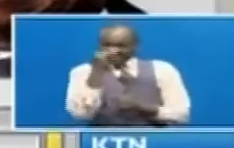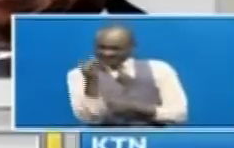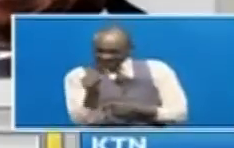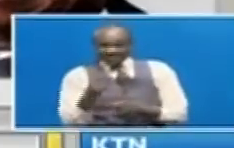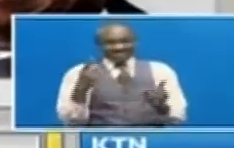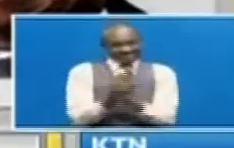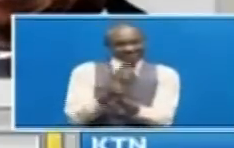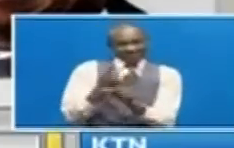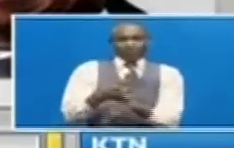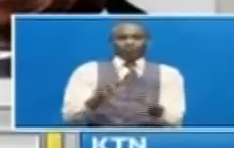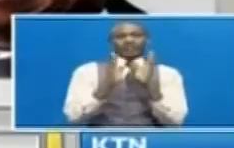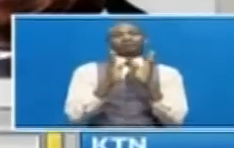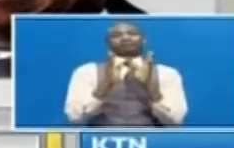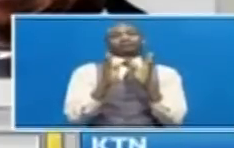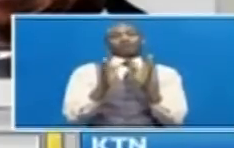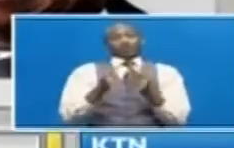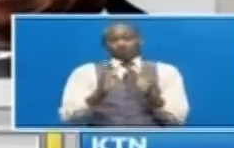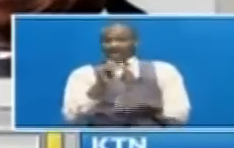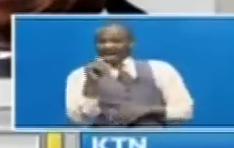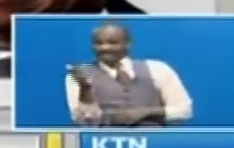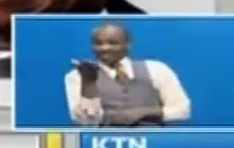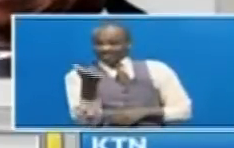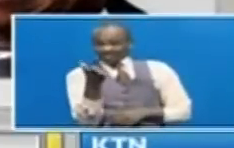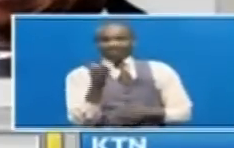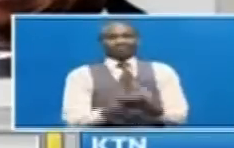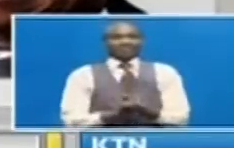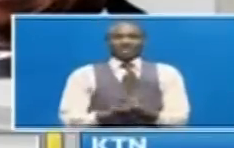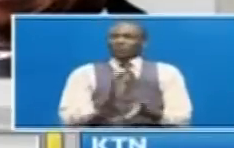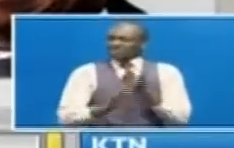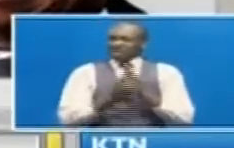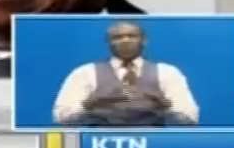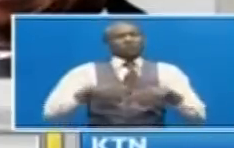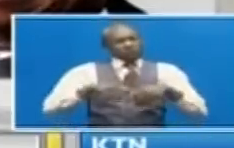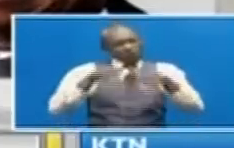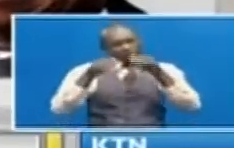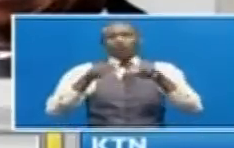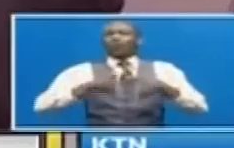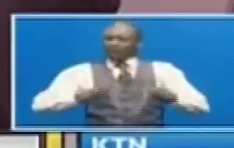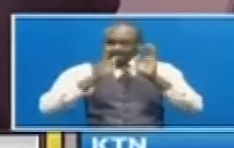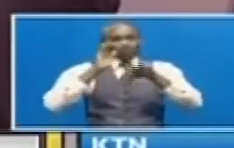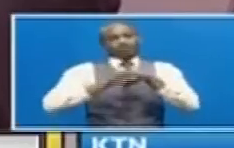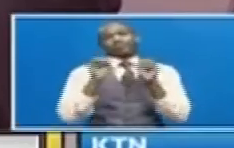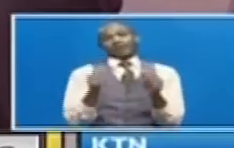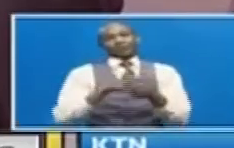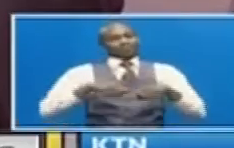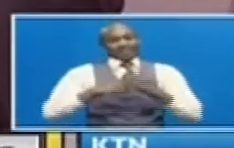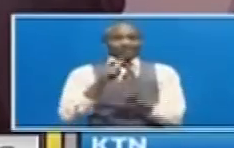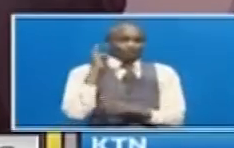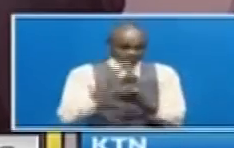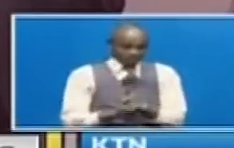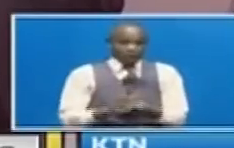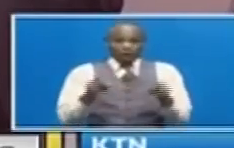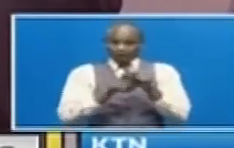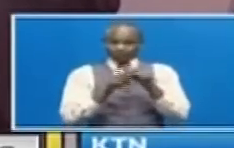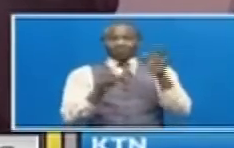the Kamukuiwa, Kaptama, Kapsukoni, Kimilili Road without following proper procedures. Kamau is facing two other